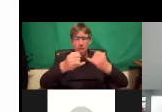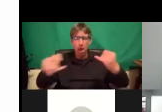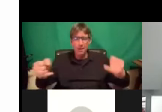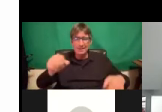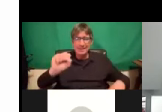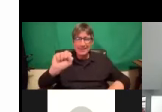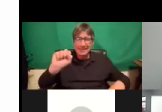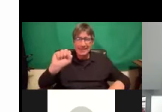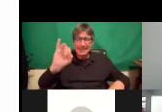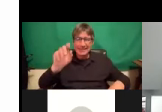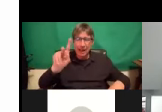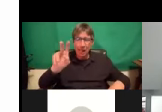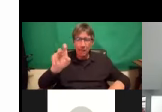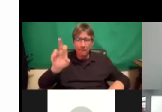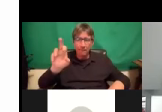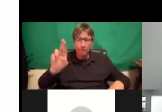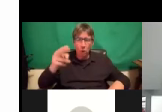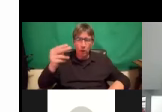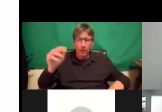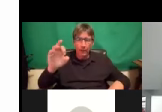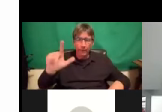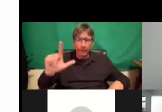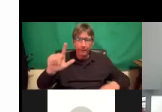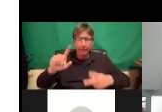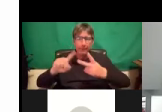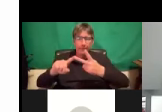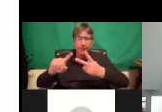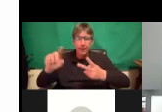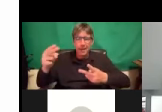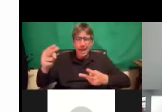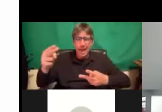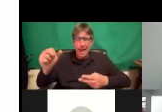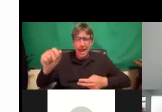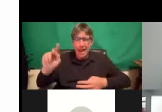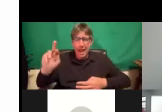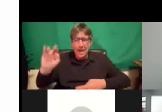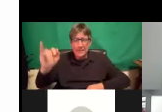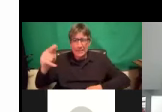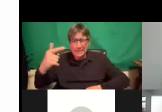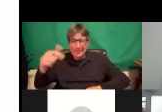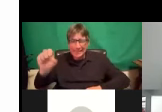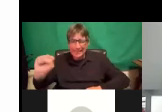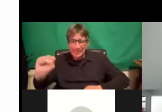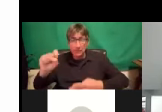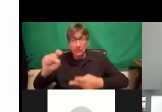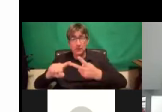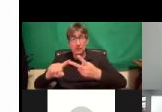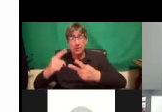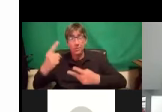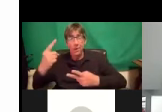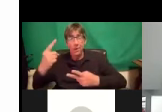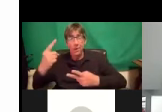First off, I just want to say that closing the Hastings, just one person, but it's a terrific hardship on